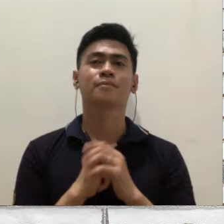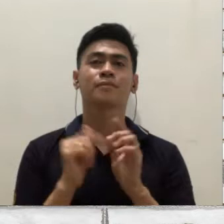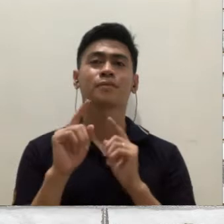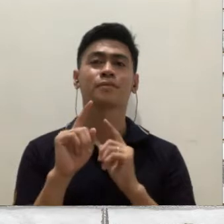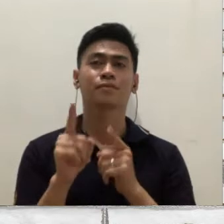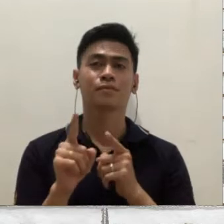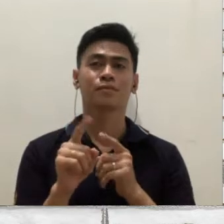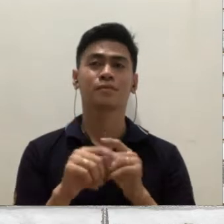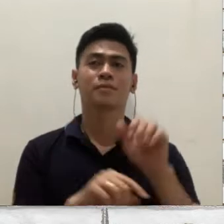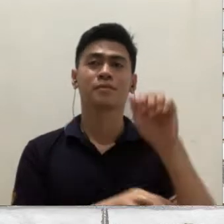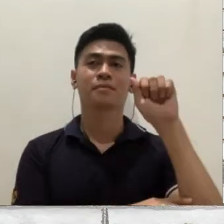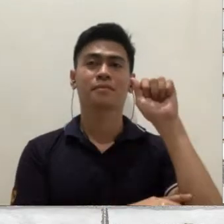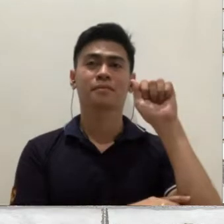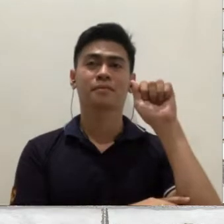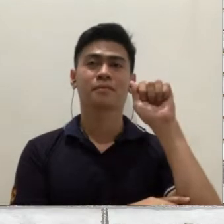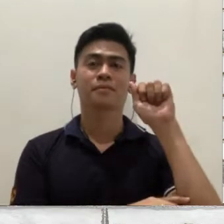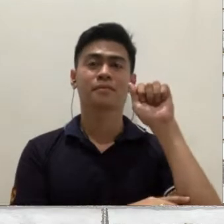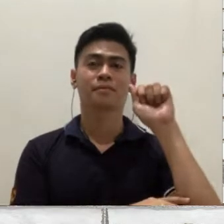Content.